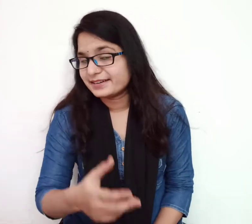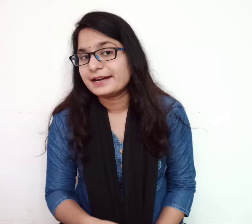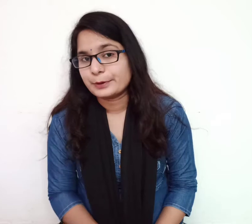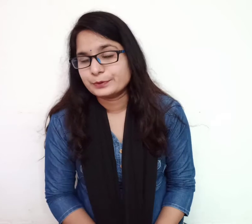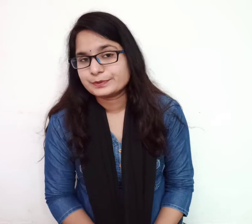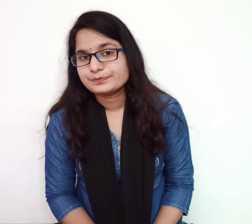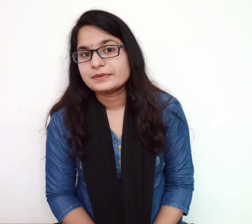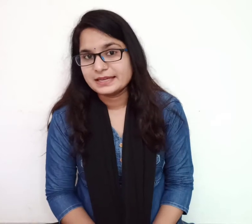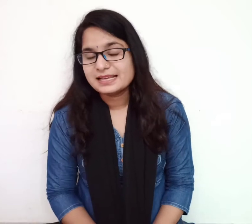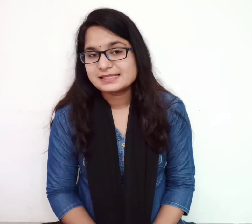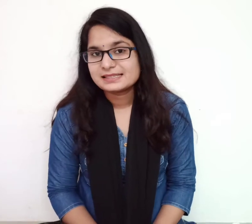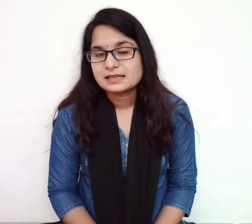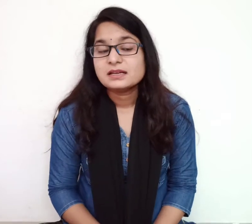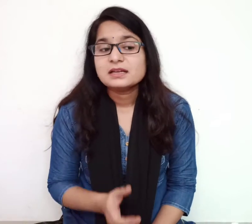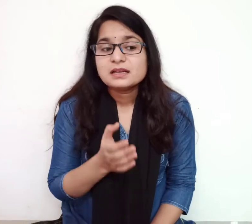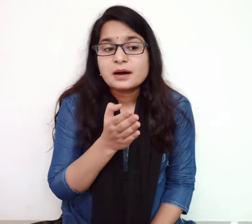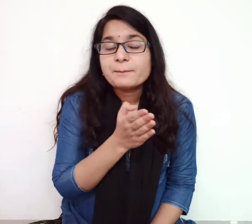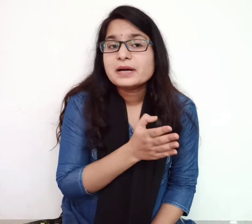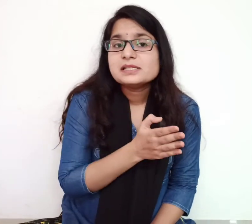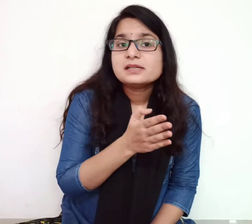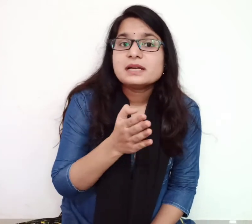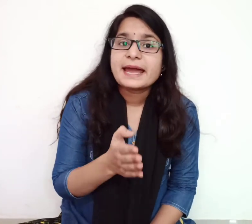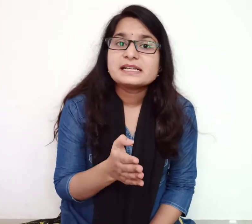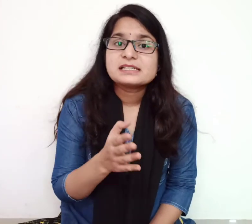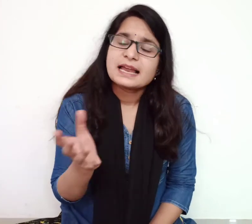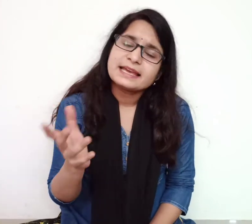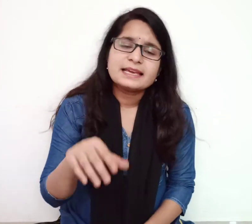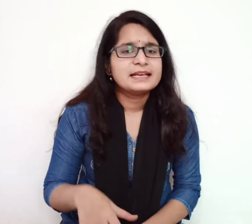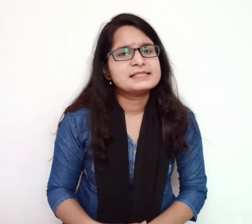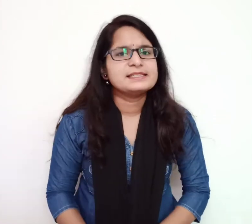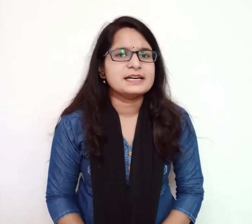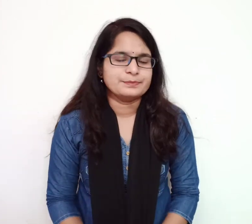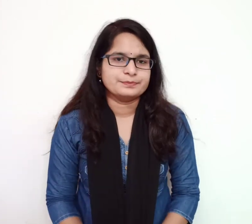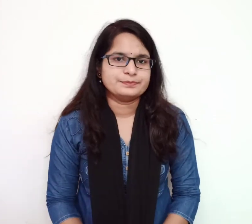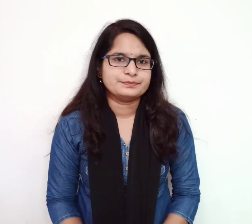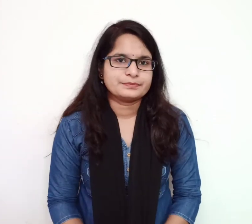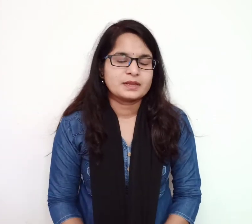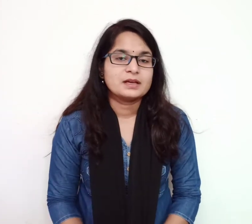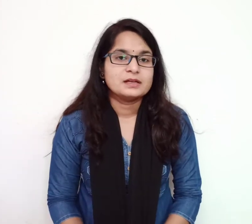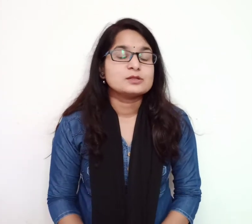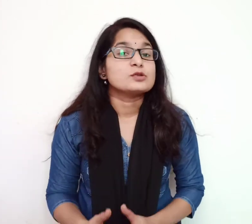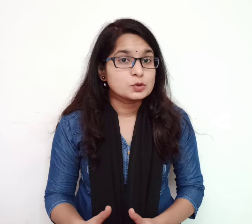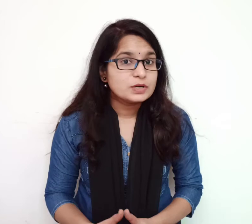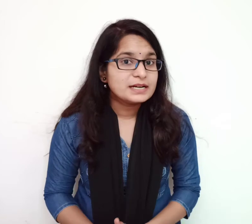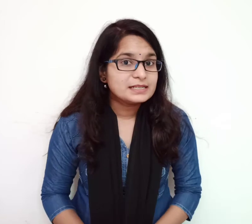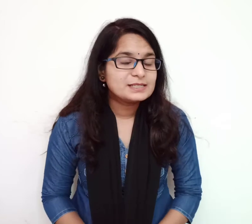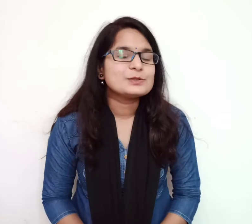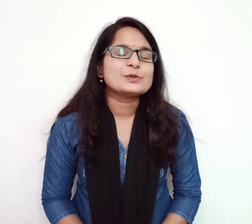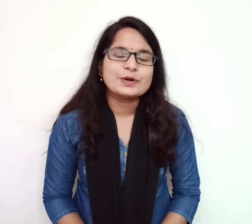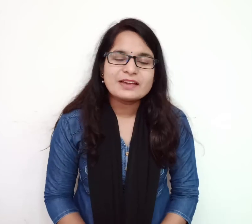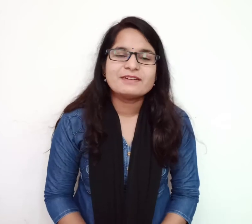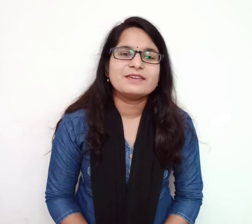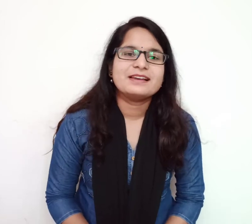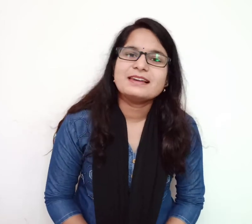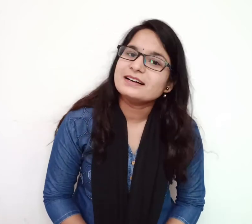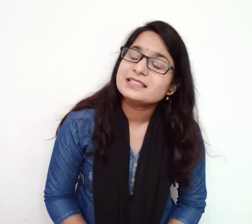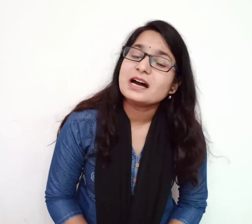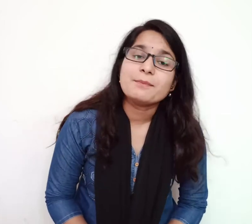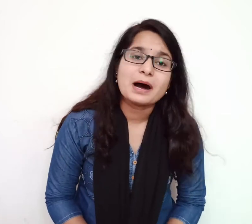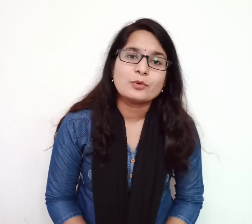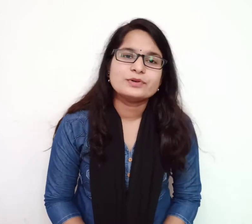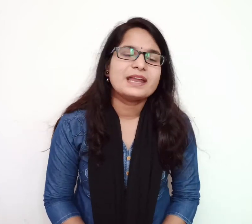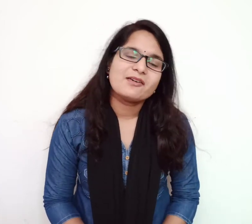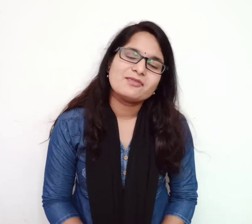being acted out. Yes, a person acts like he is dumb. So students, today we will